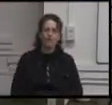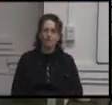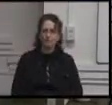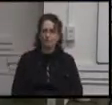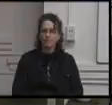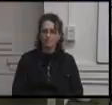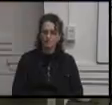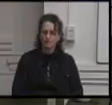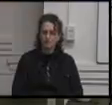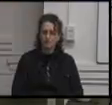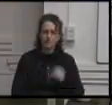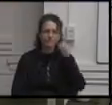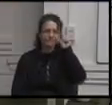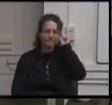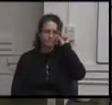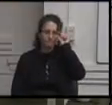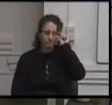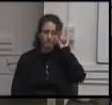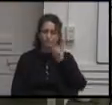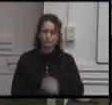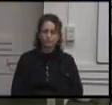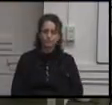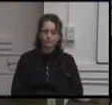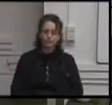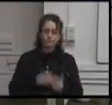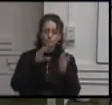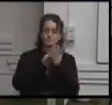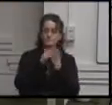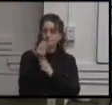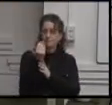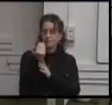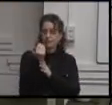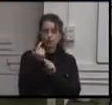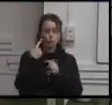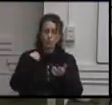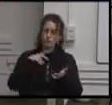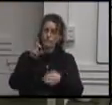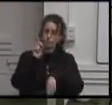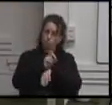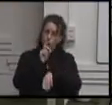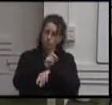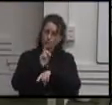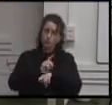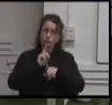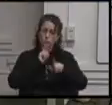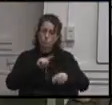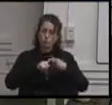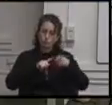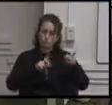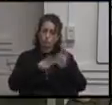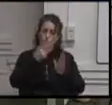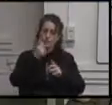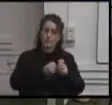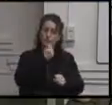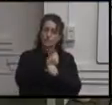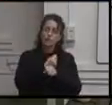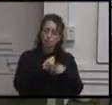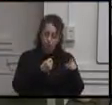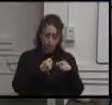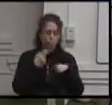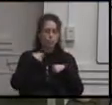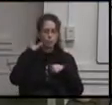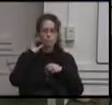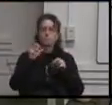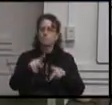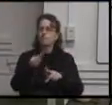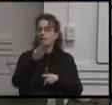a... within Chapter 15, we're actually supposed to report to you twice a year. So you can expect that in May or June, that we'll be back at this